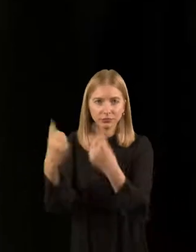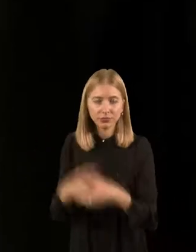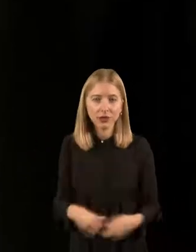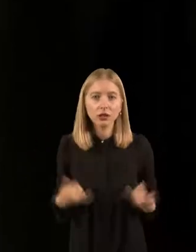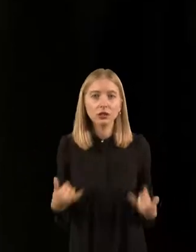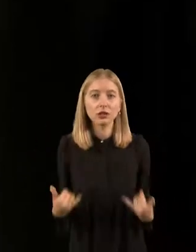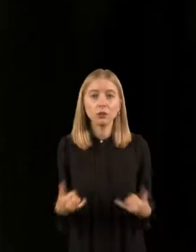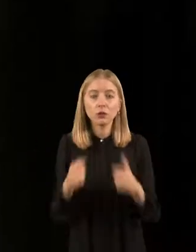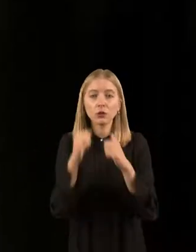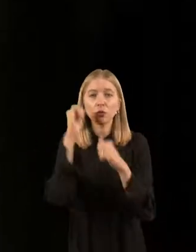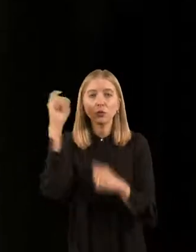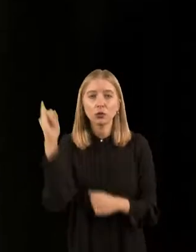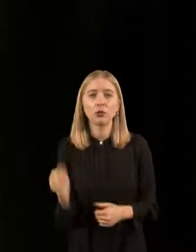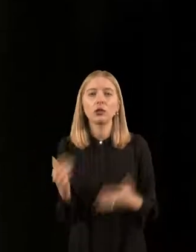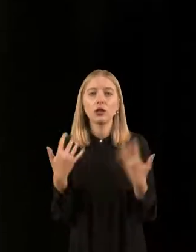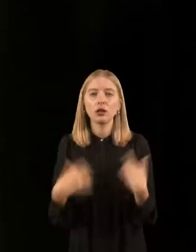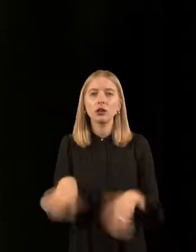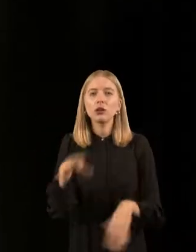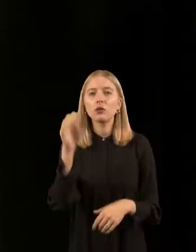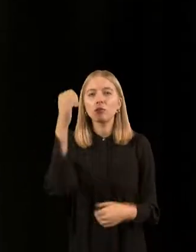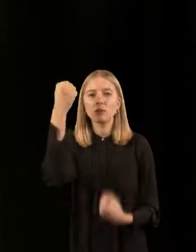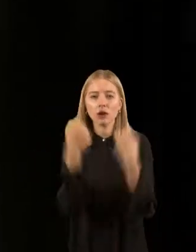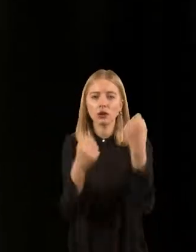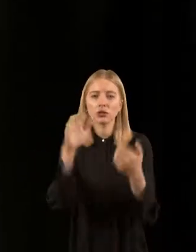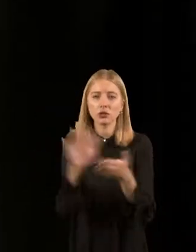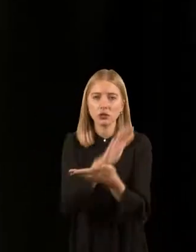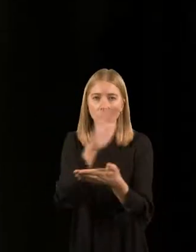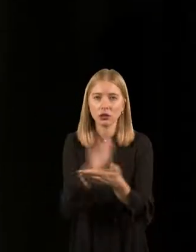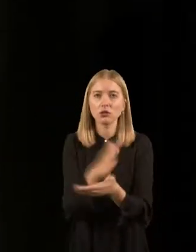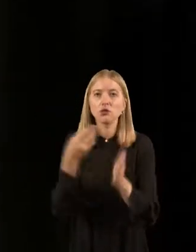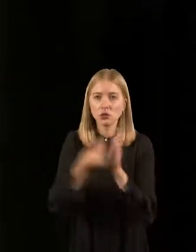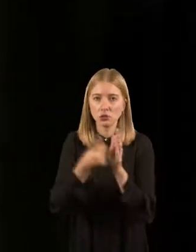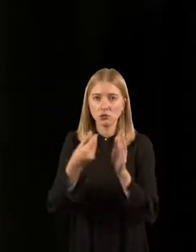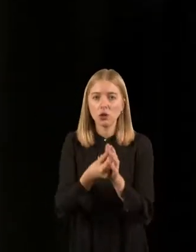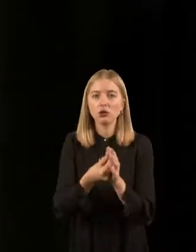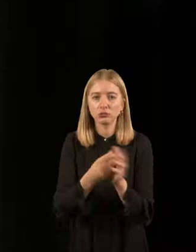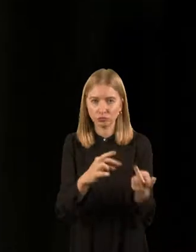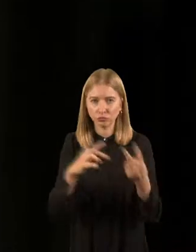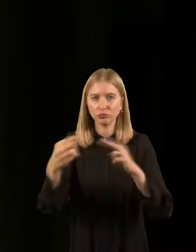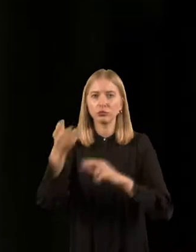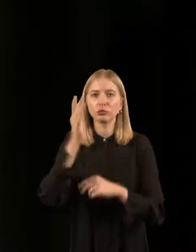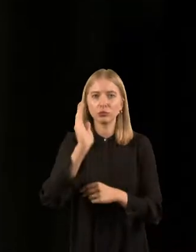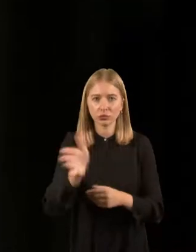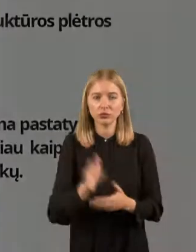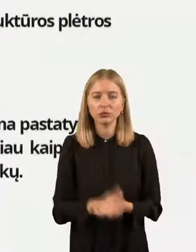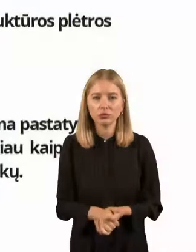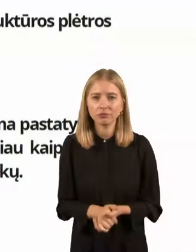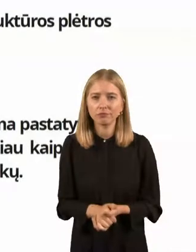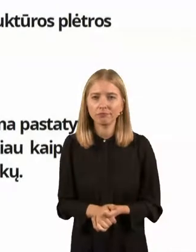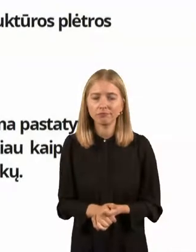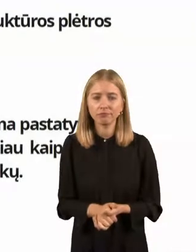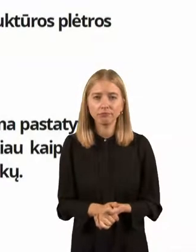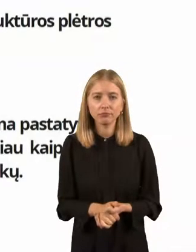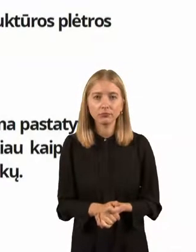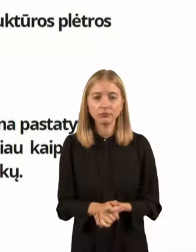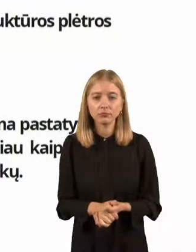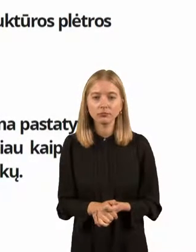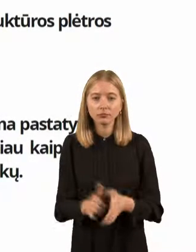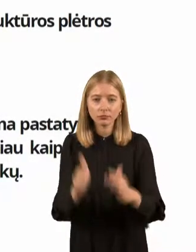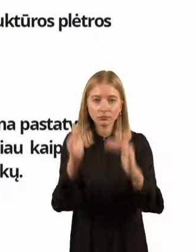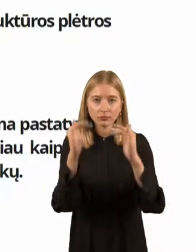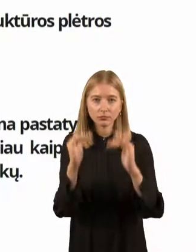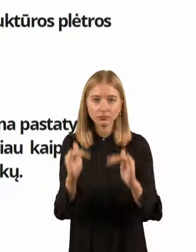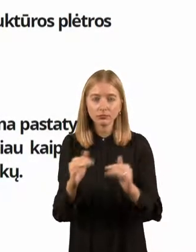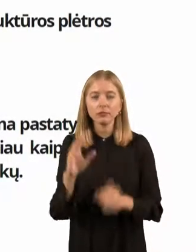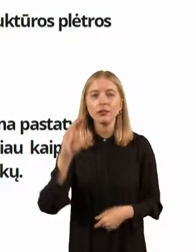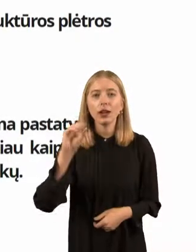sectors. And therefore, this year we are going to deliberate the changes in the taxation